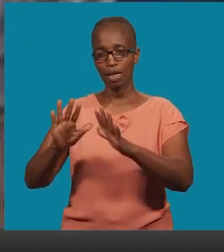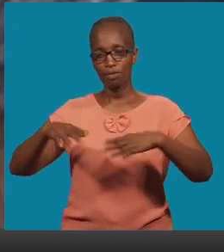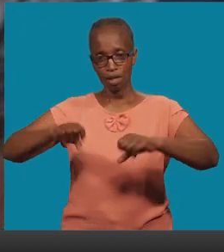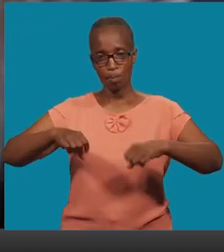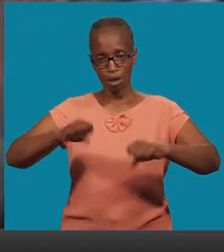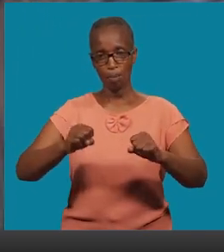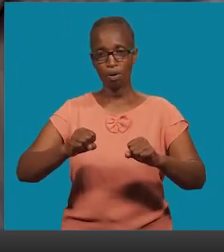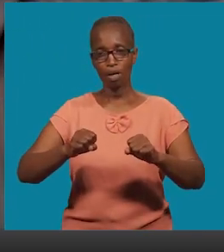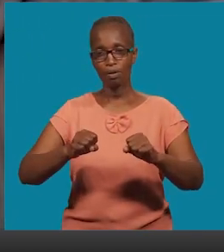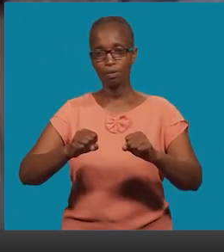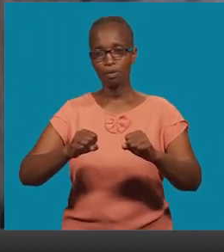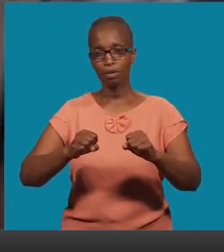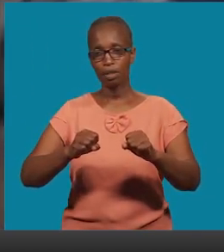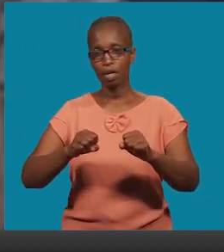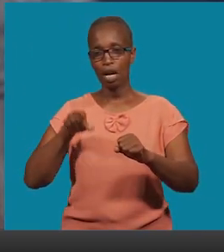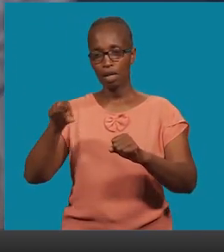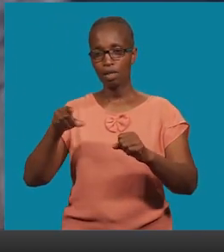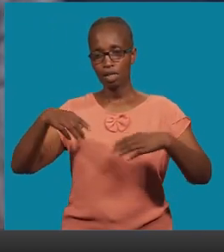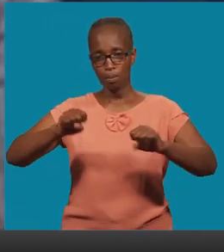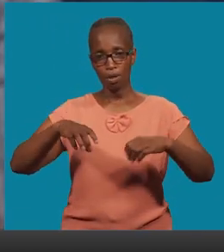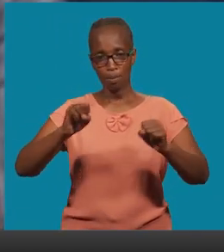misunderstanding as to whether